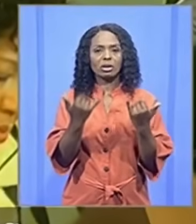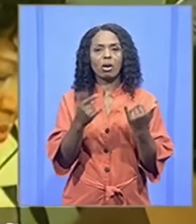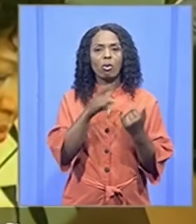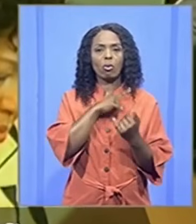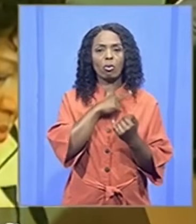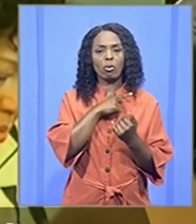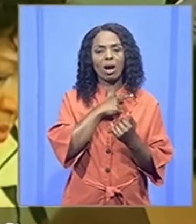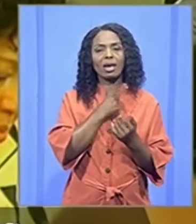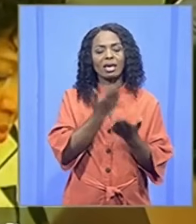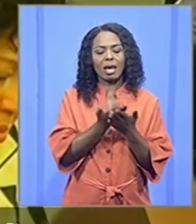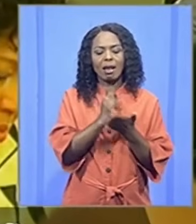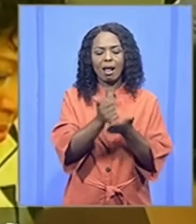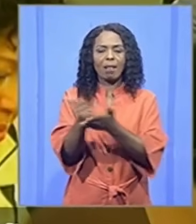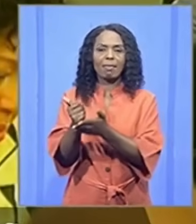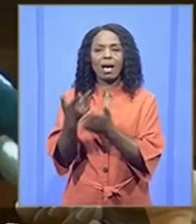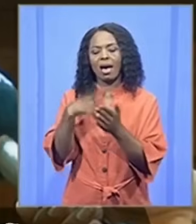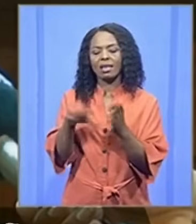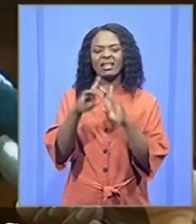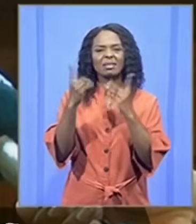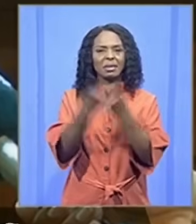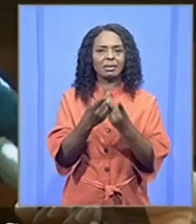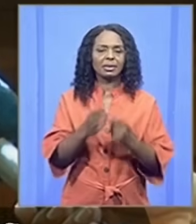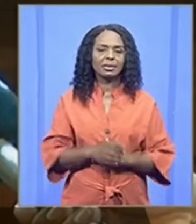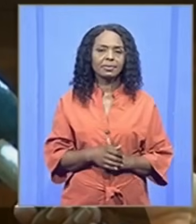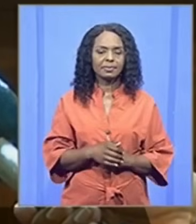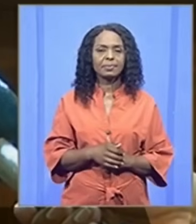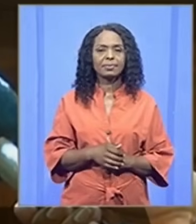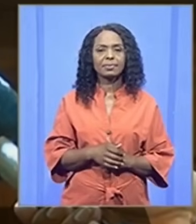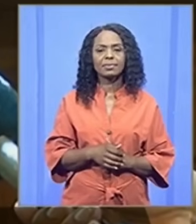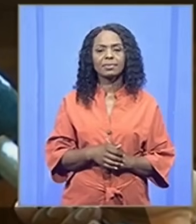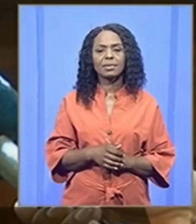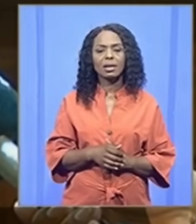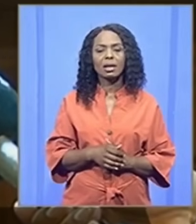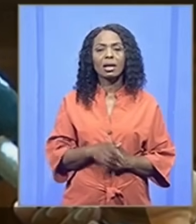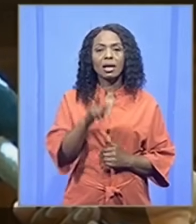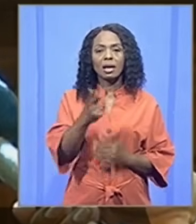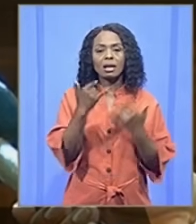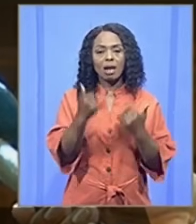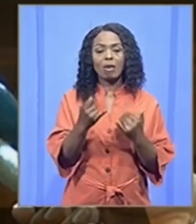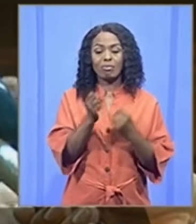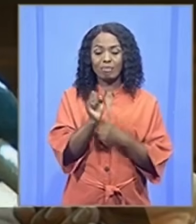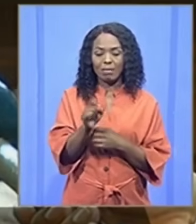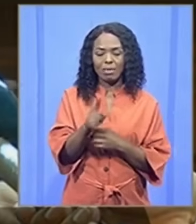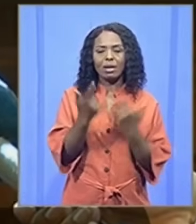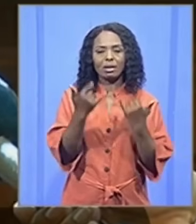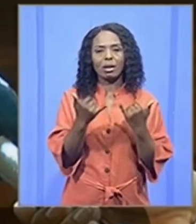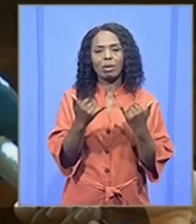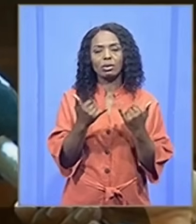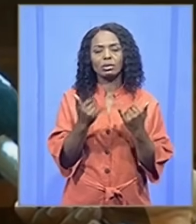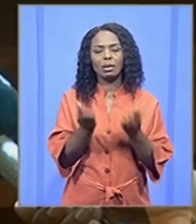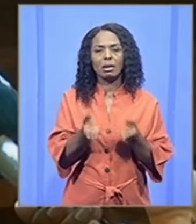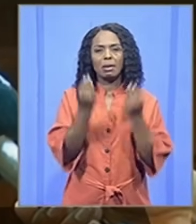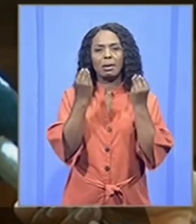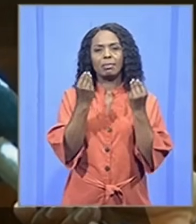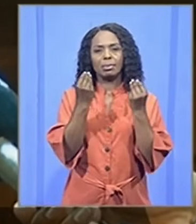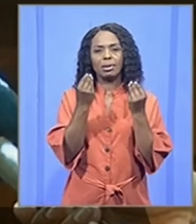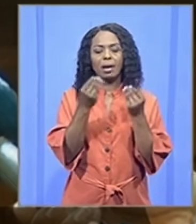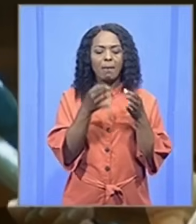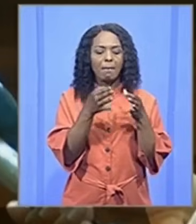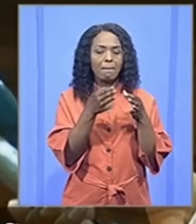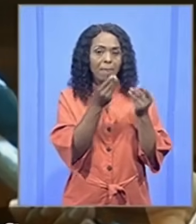malwa. Multiplier effect of that is that you'll then get the spin-offs on small